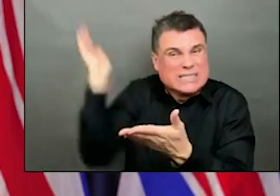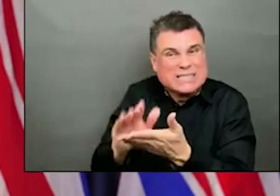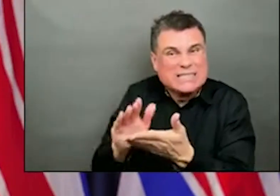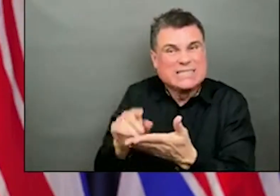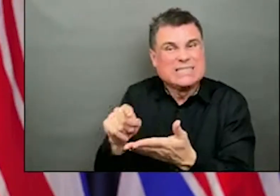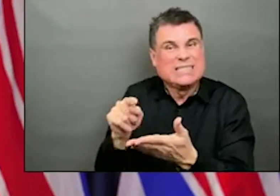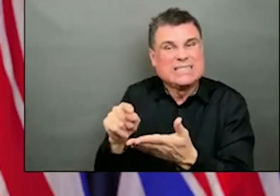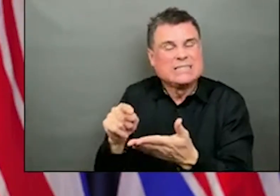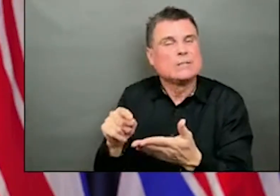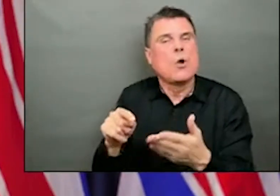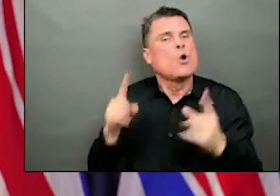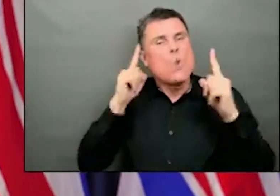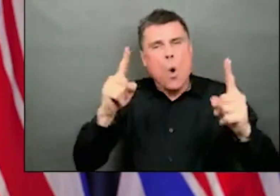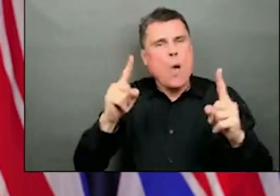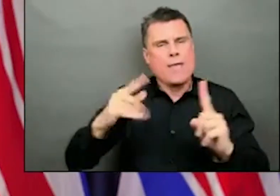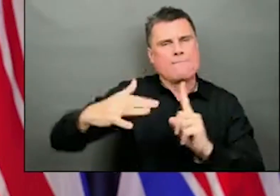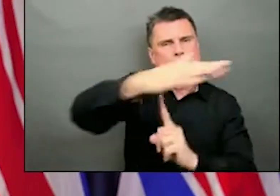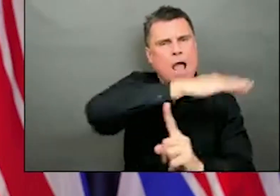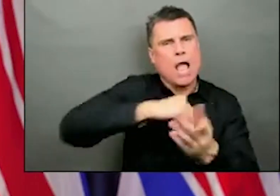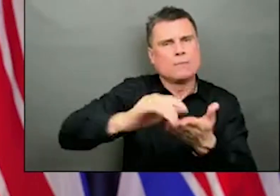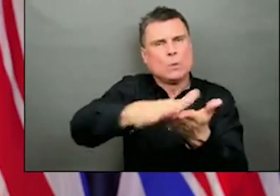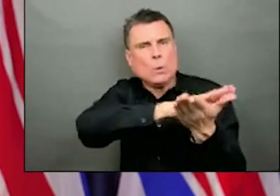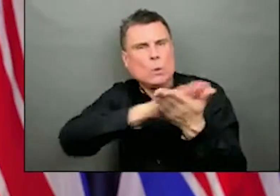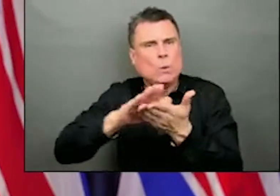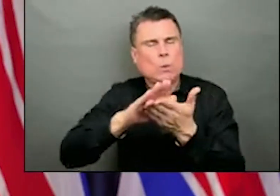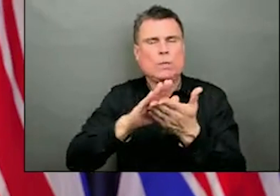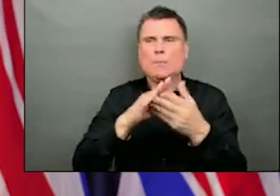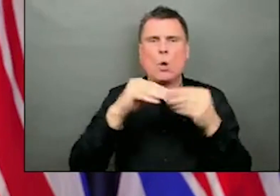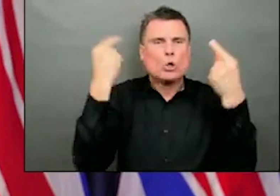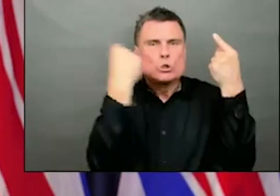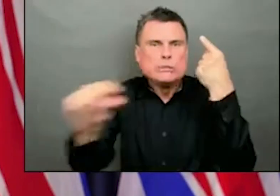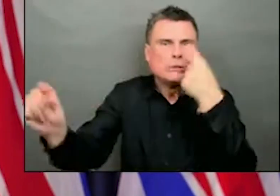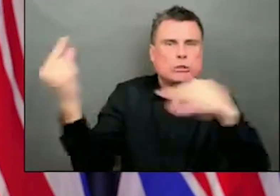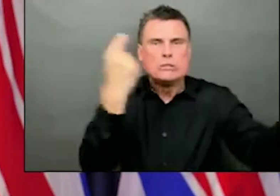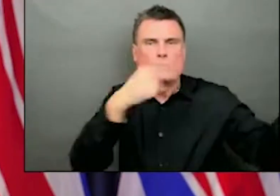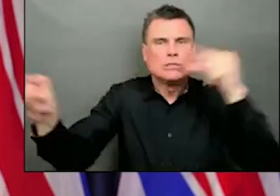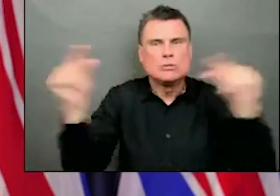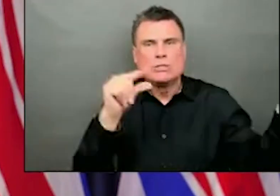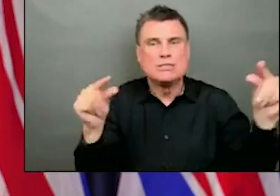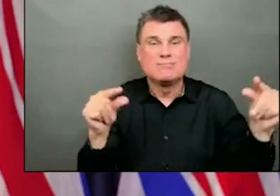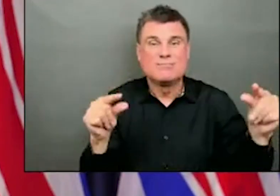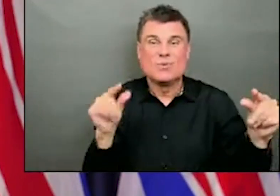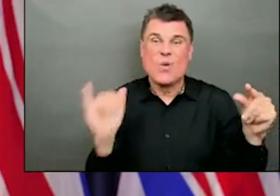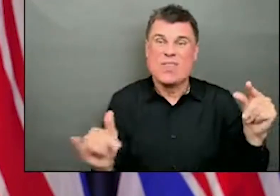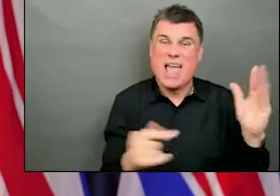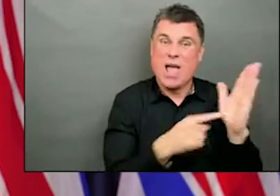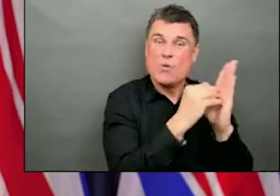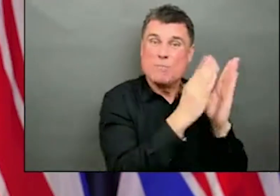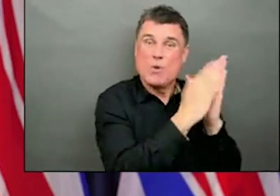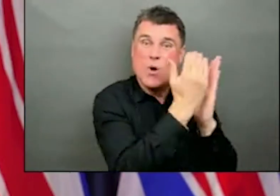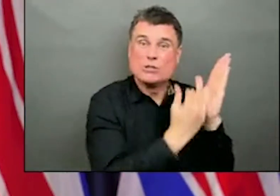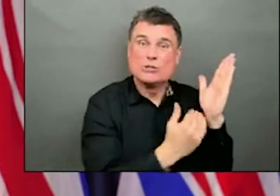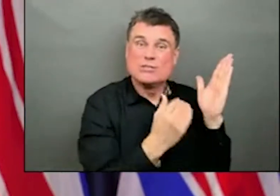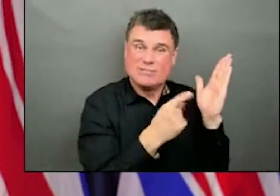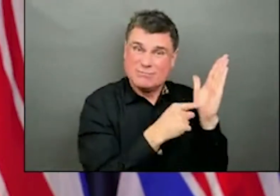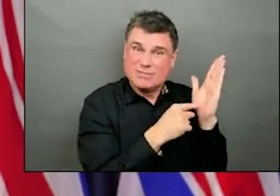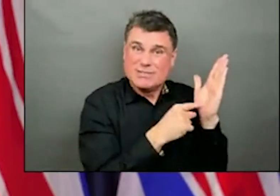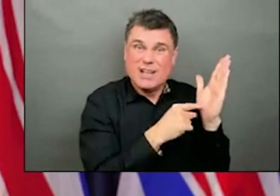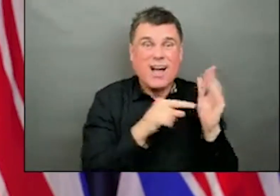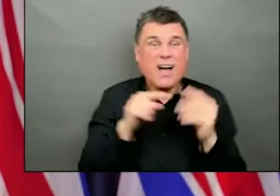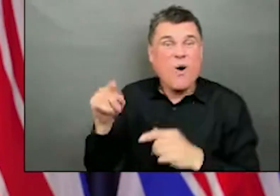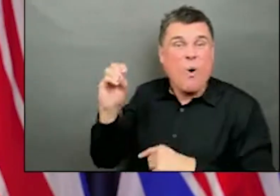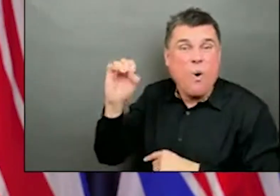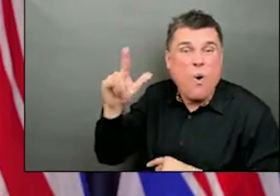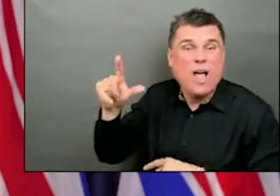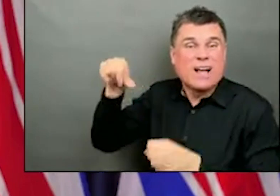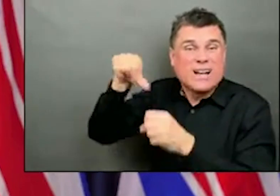Suspending the project would have not achieved that goal, would have put 4,500 people out of work. And as we come out of a